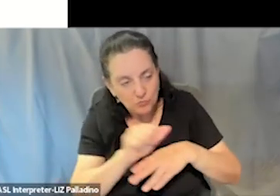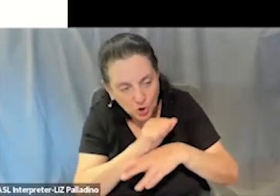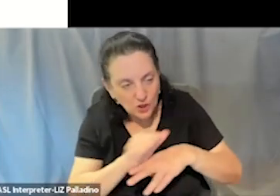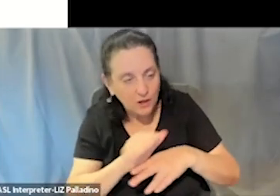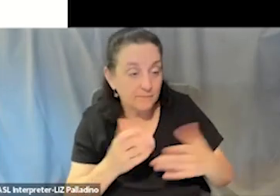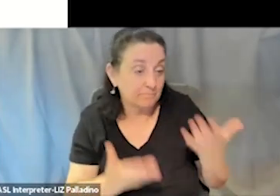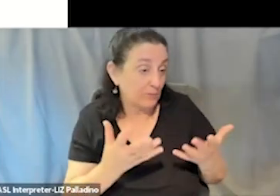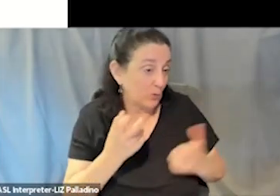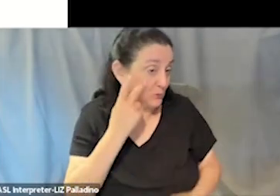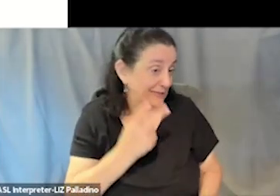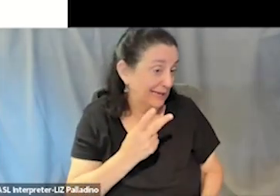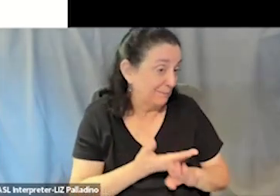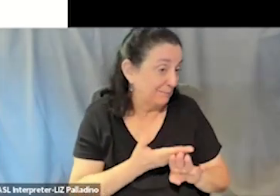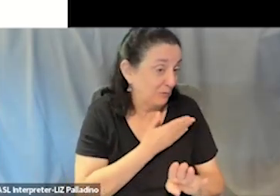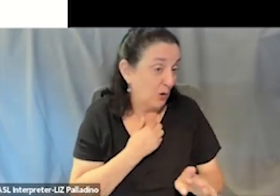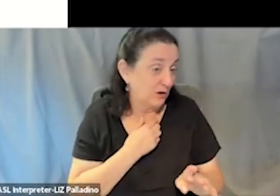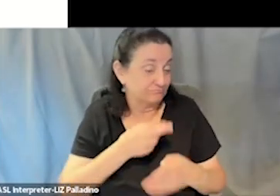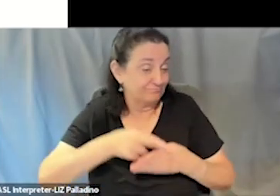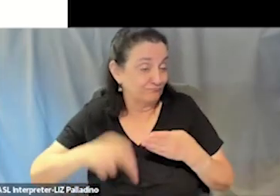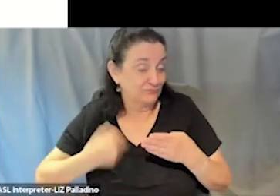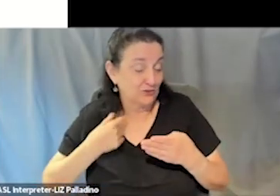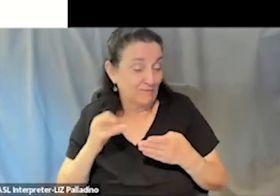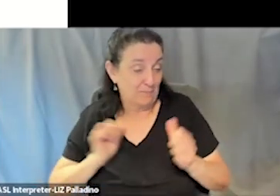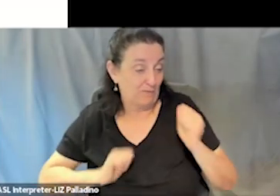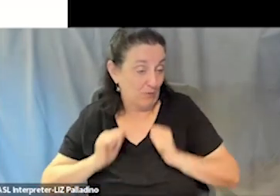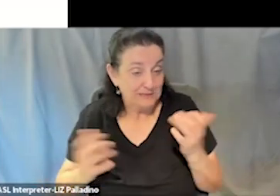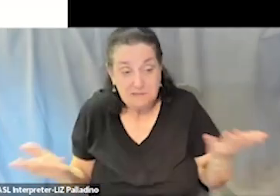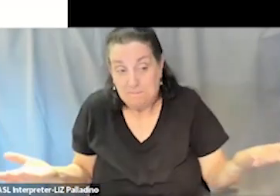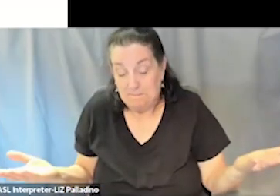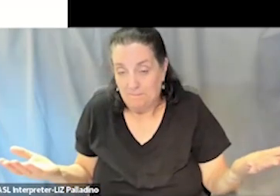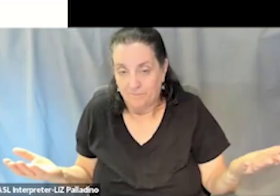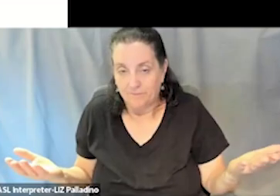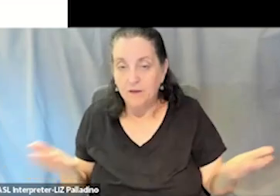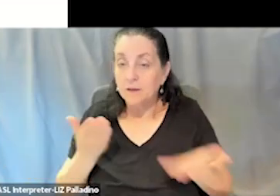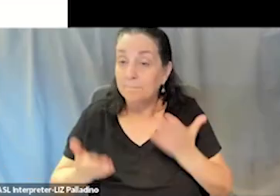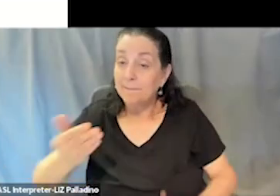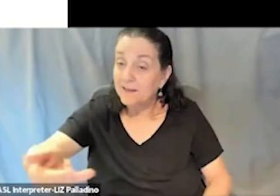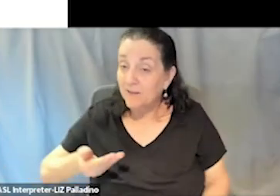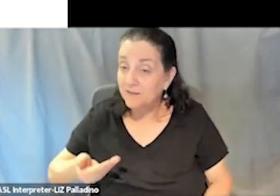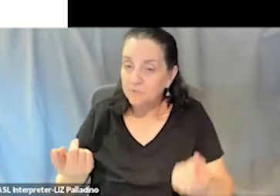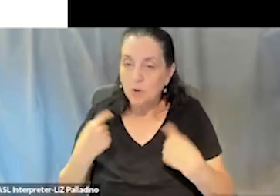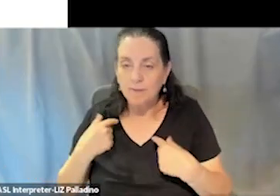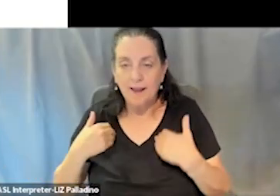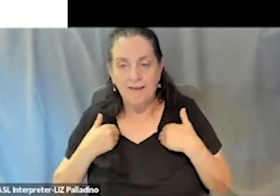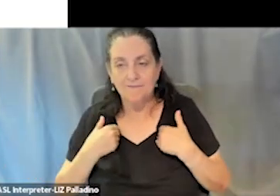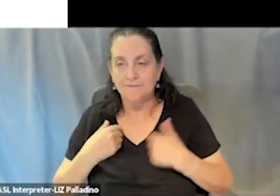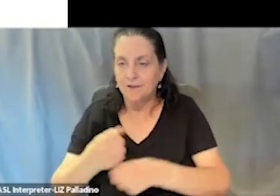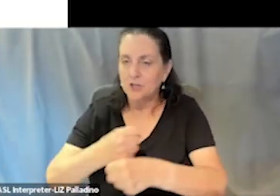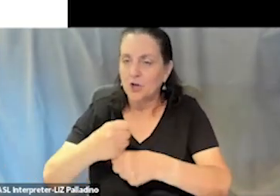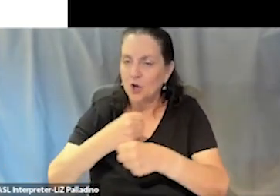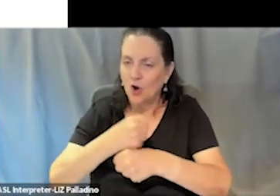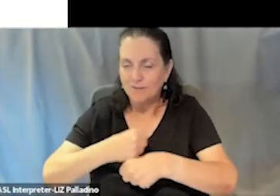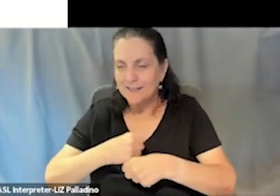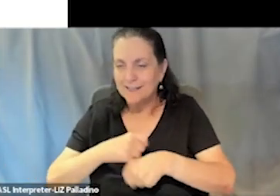getting something that nobody else has seen. You could invite them for a coffee